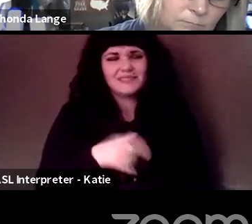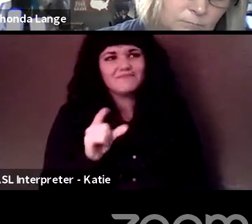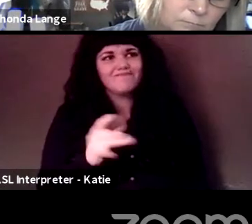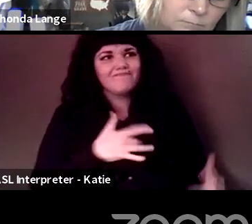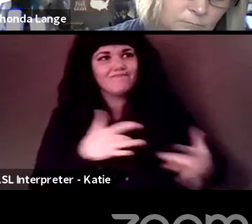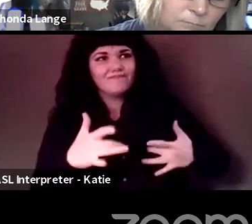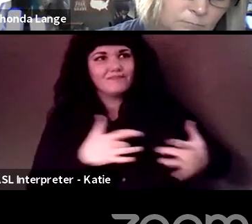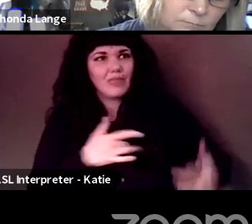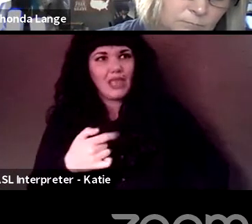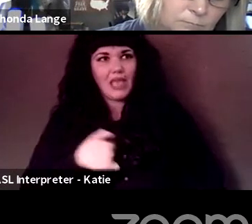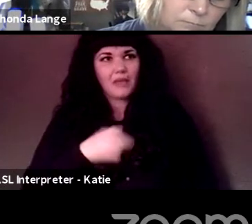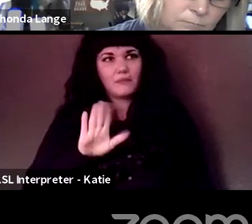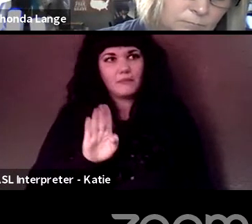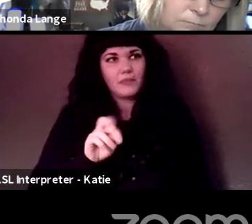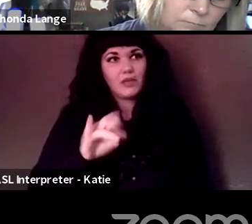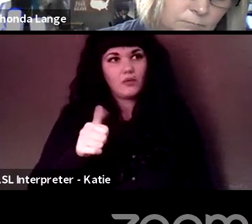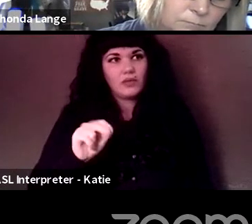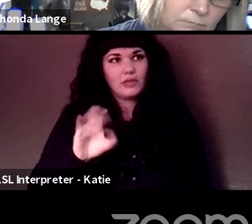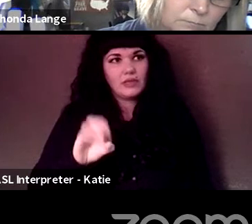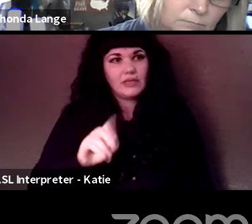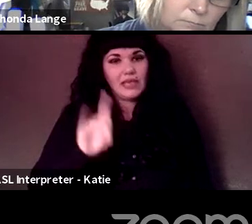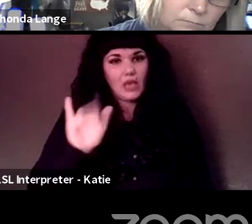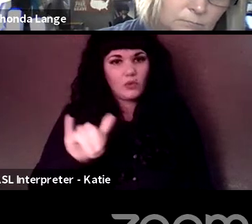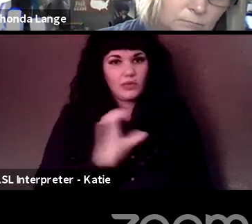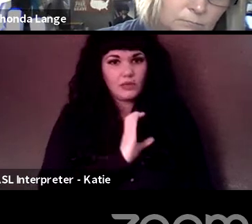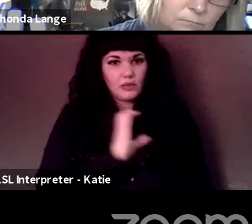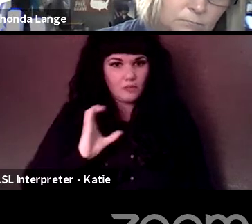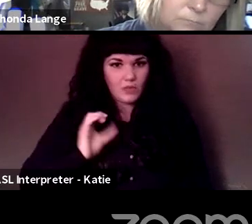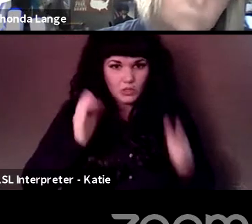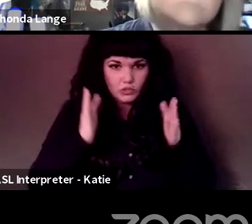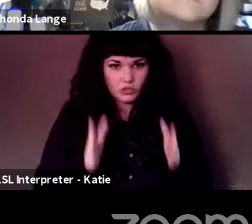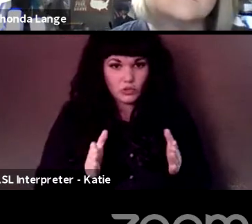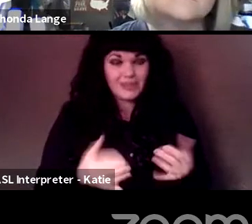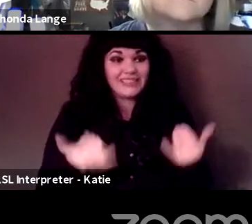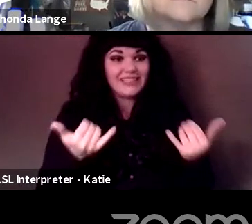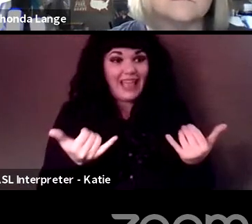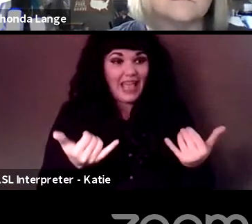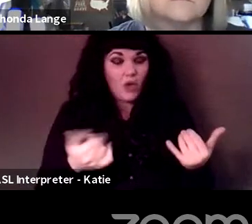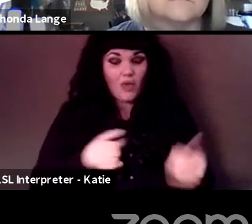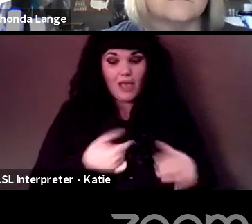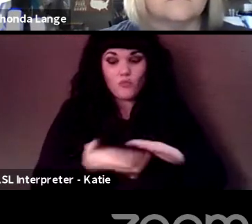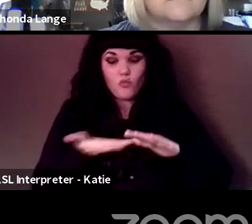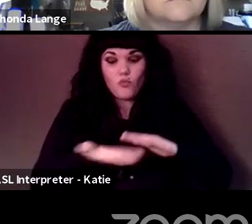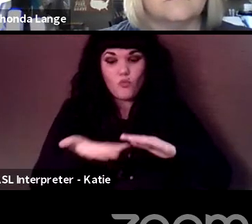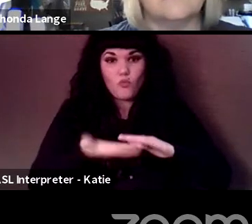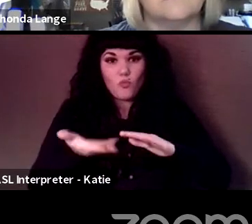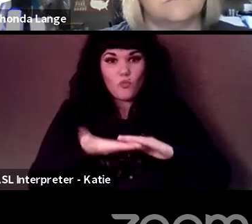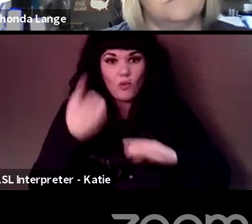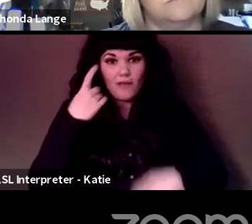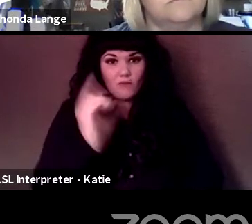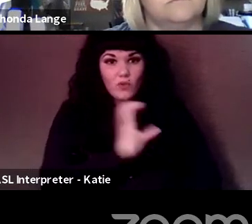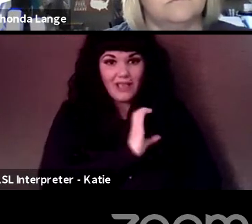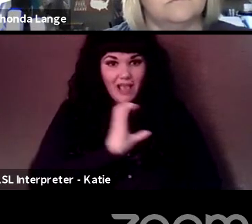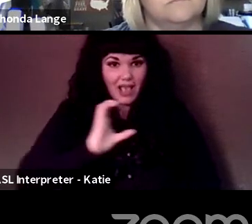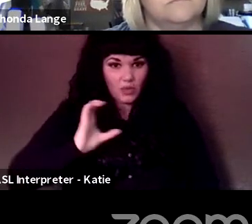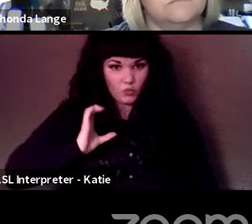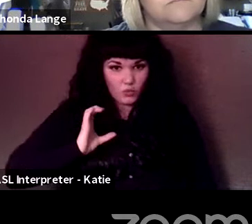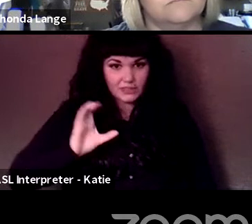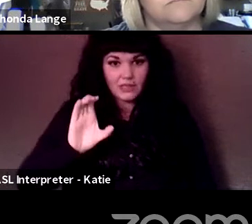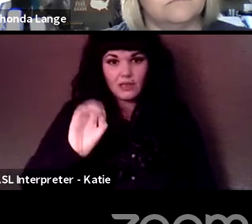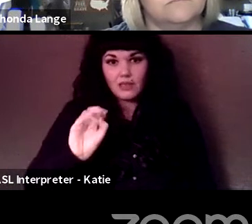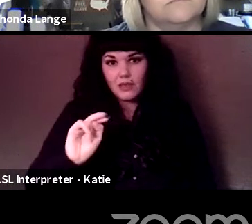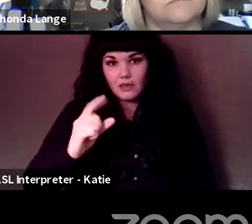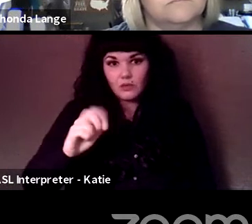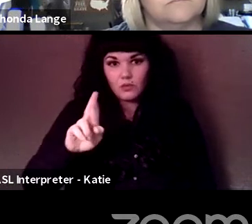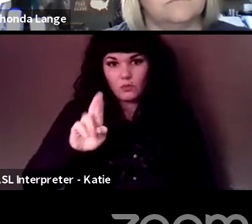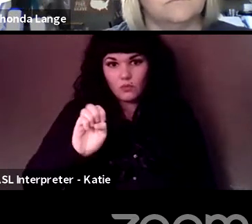Berrien County Commissioner, and now I am running for Congress, and I